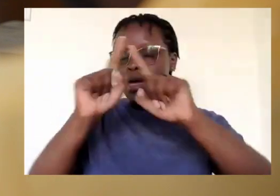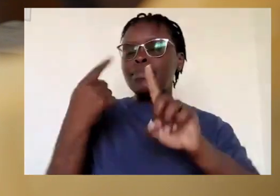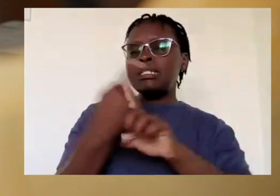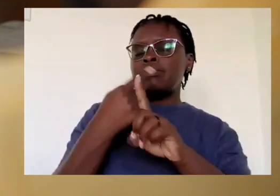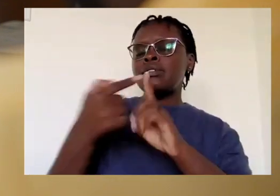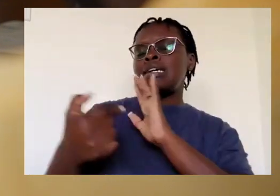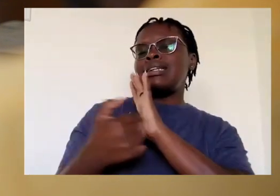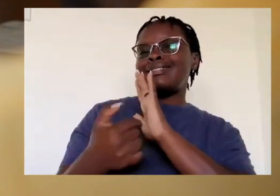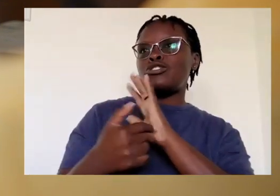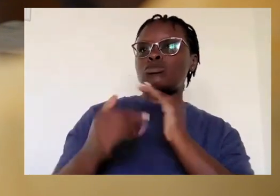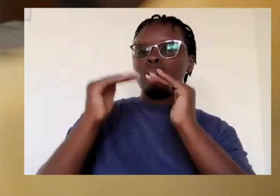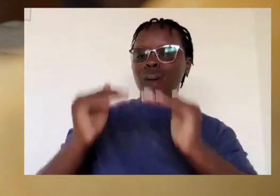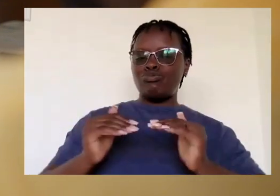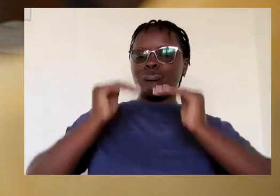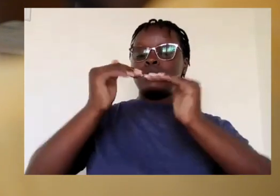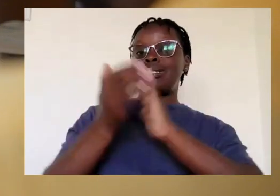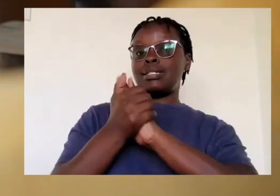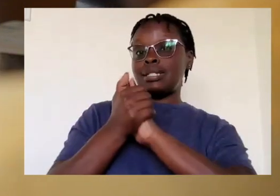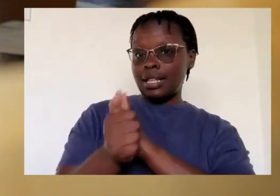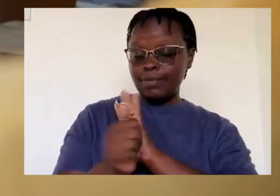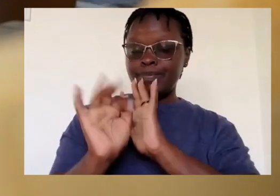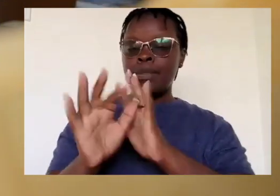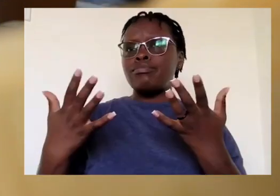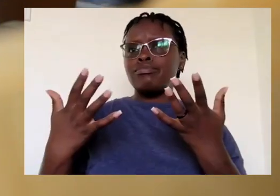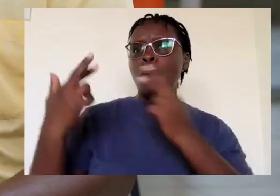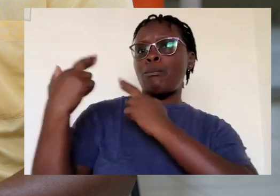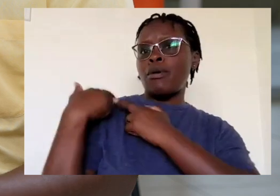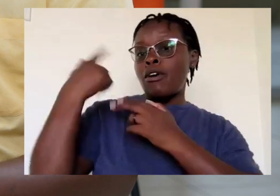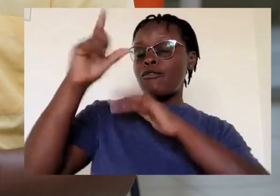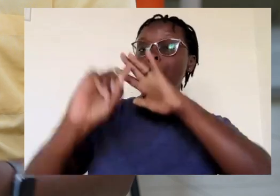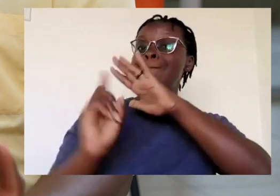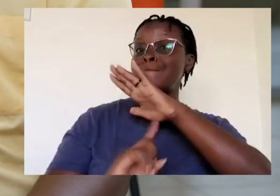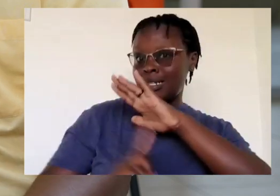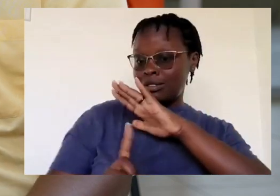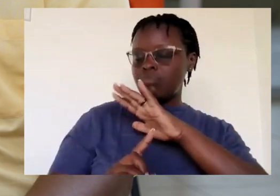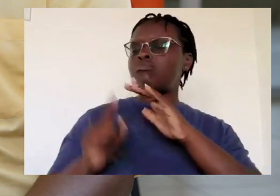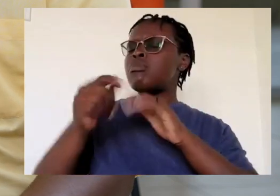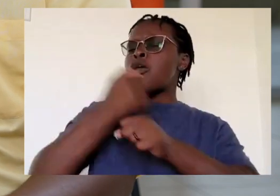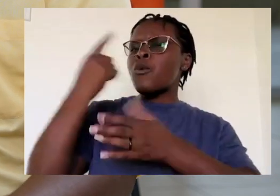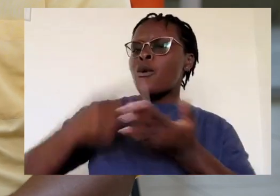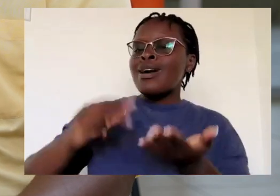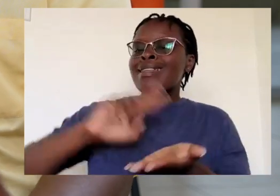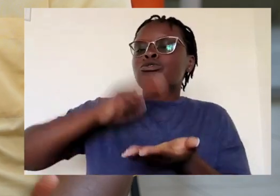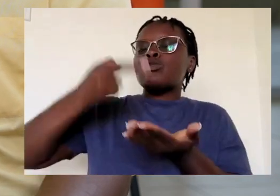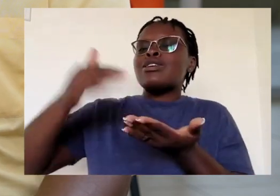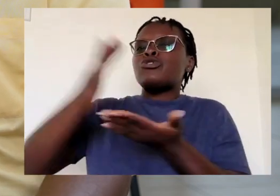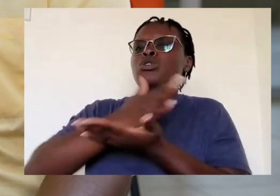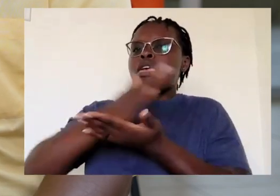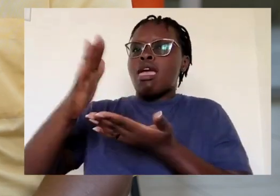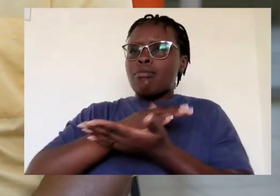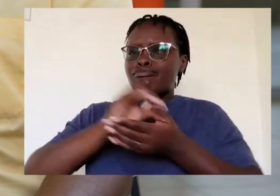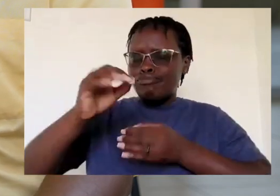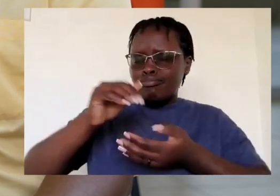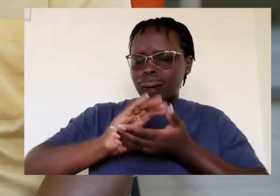digital skilling in education landscape. One of the ministry's intention is obviously, resource mobilization and partnership, which is what is captured